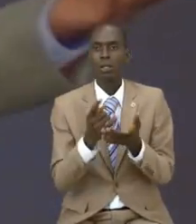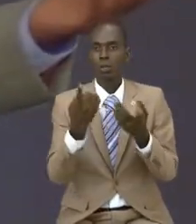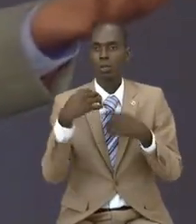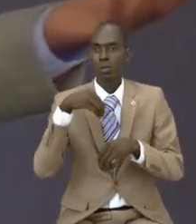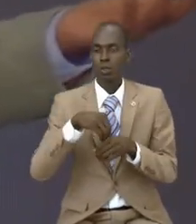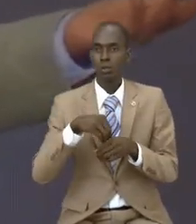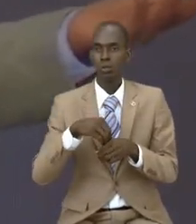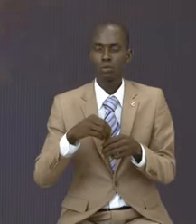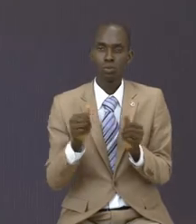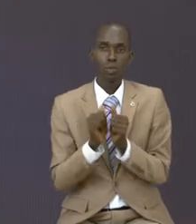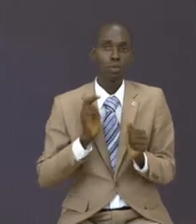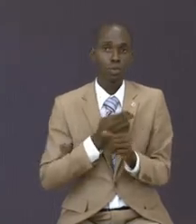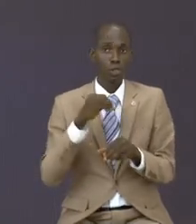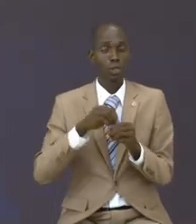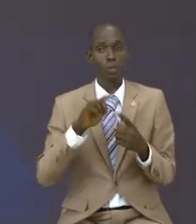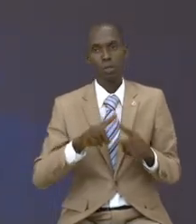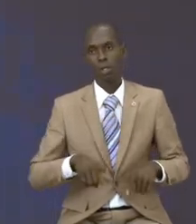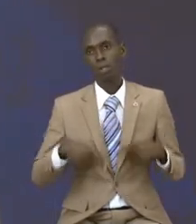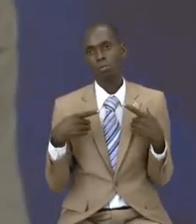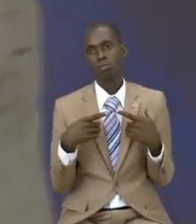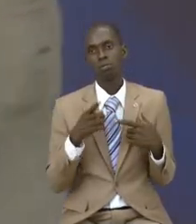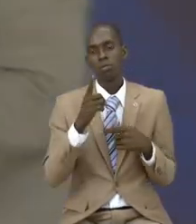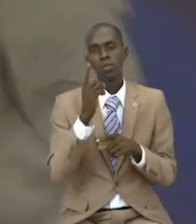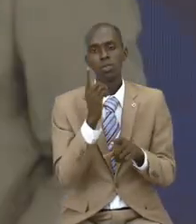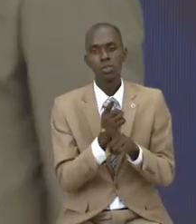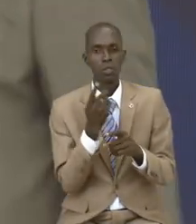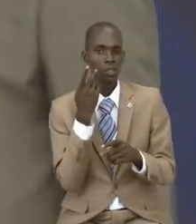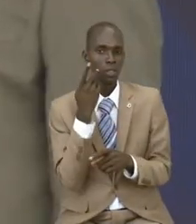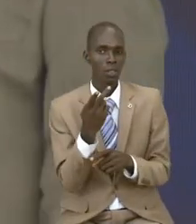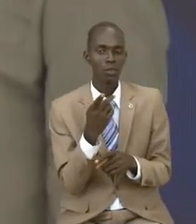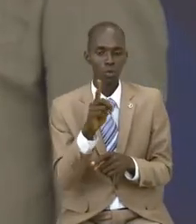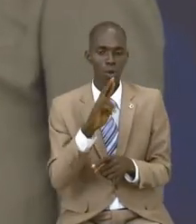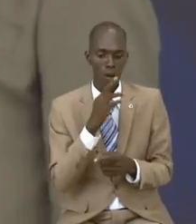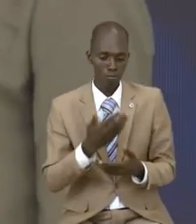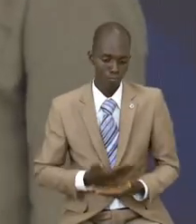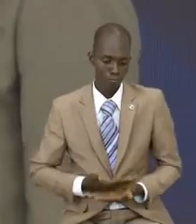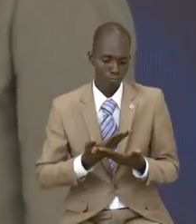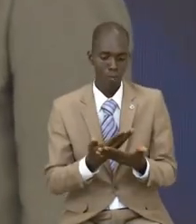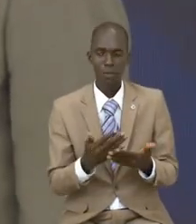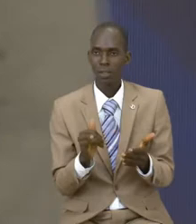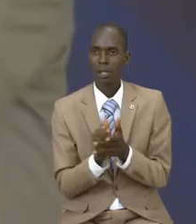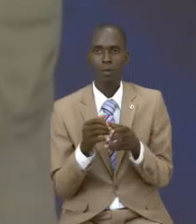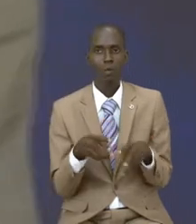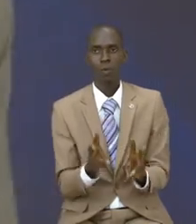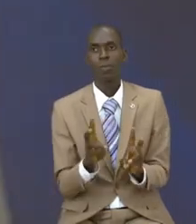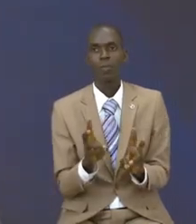into life. You just find you are born that way.